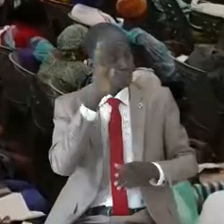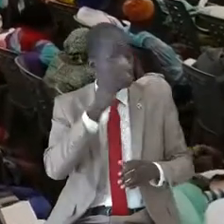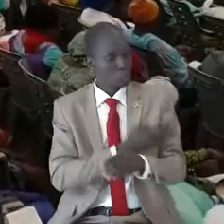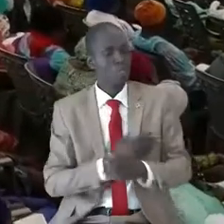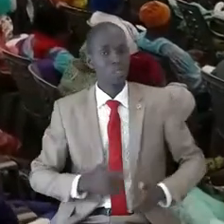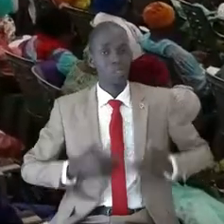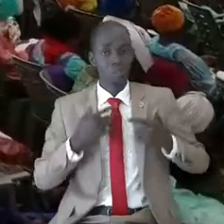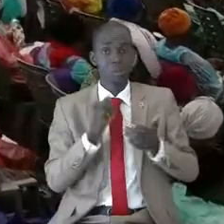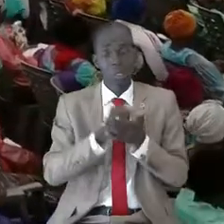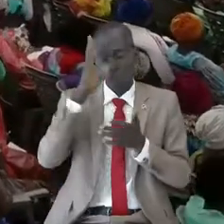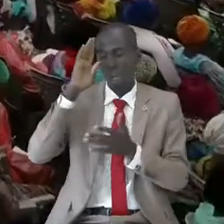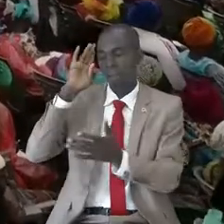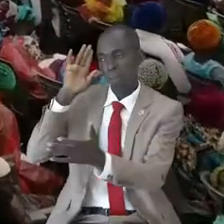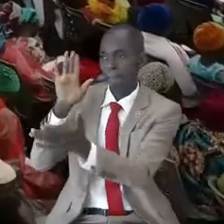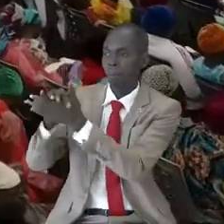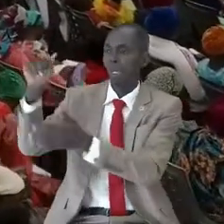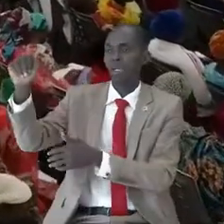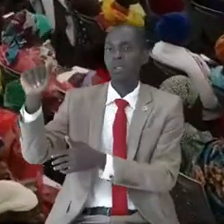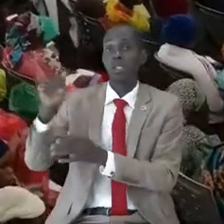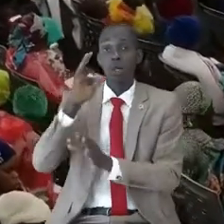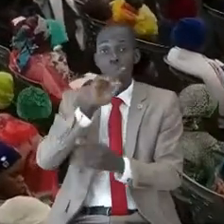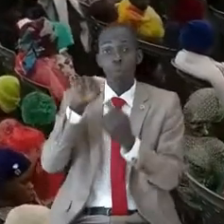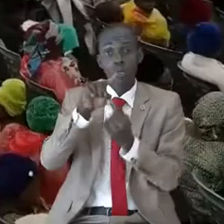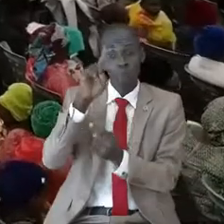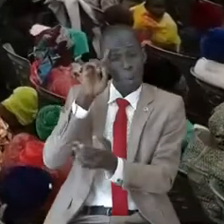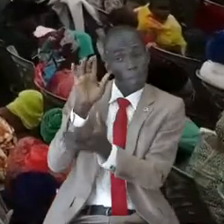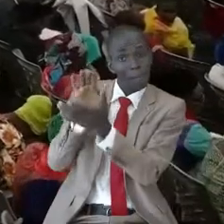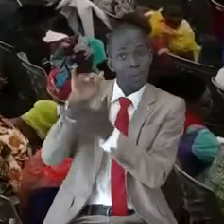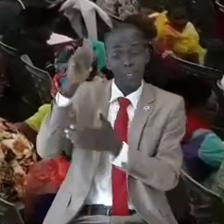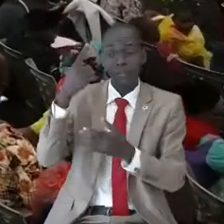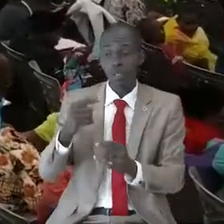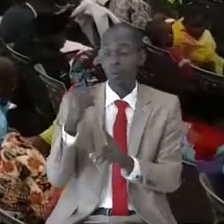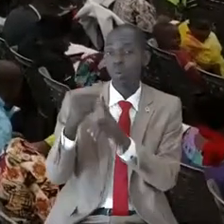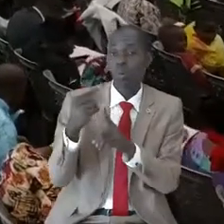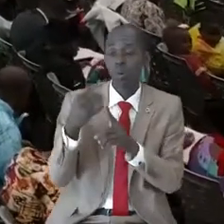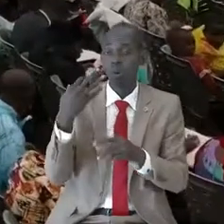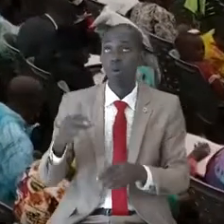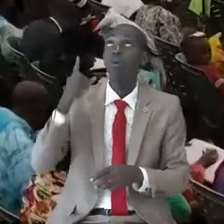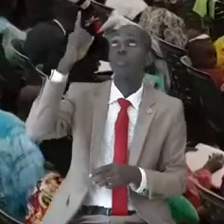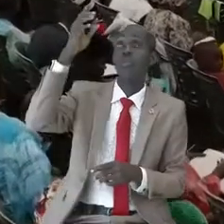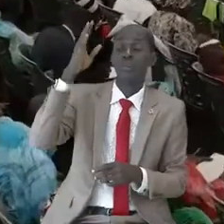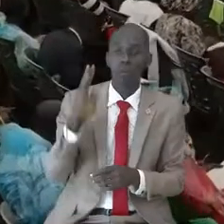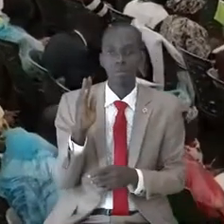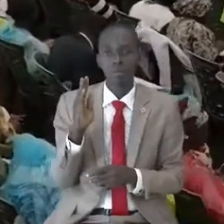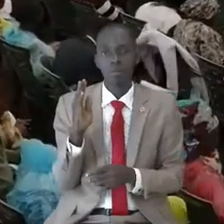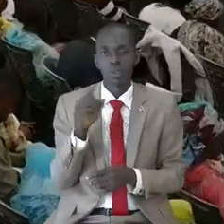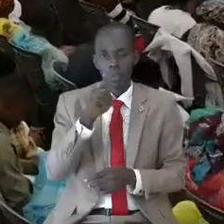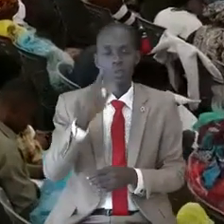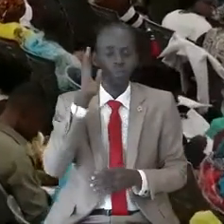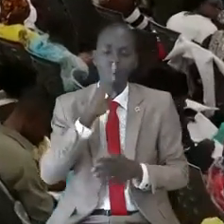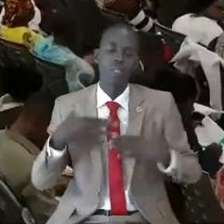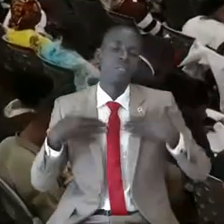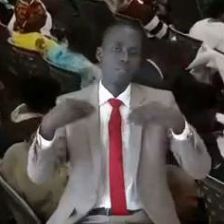man believed that. When you believe the proclamation of the word of God, you'll be